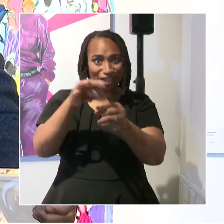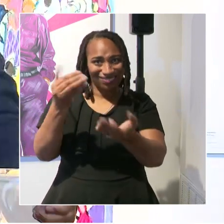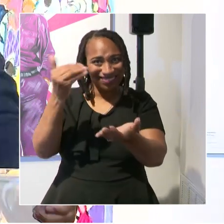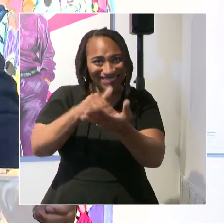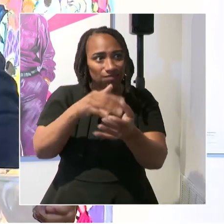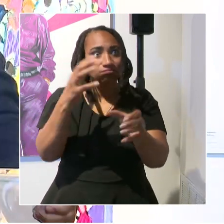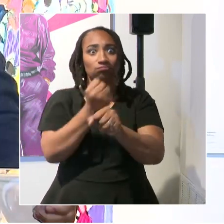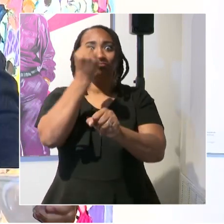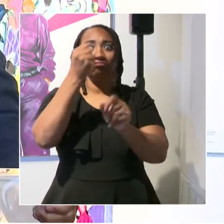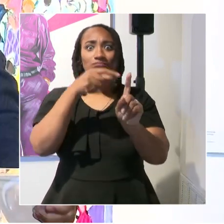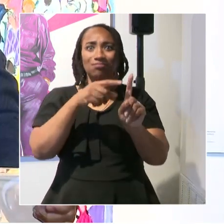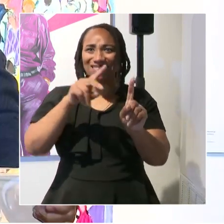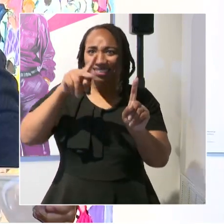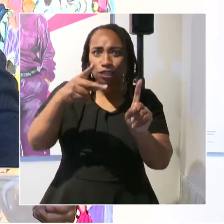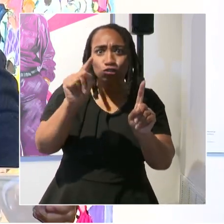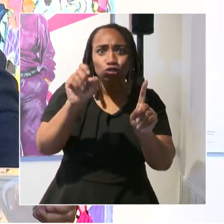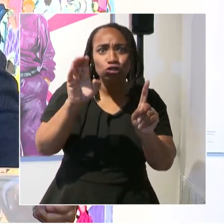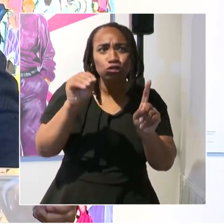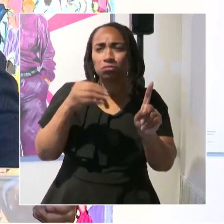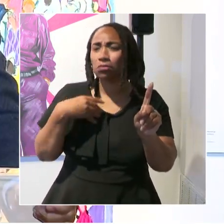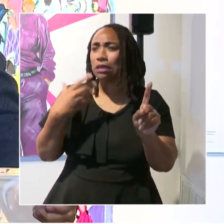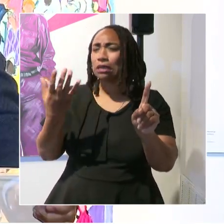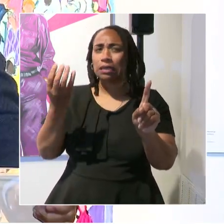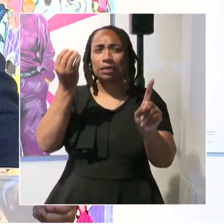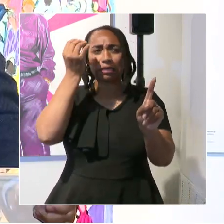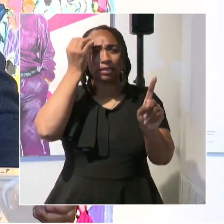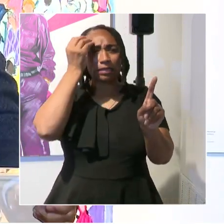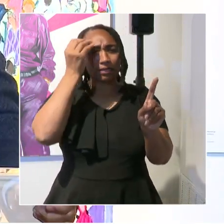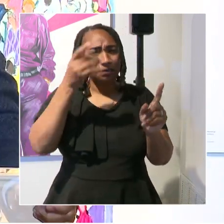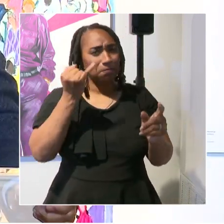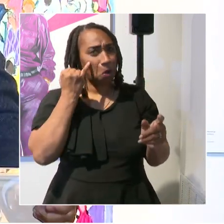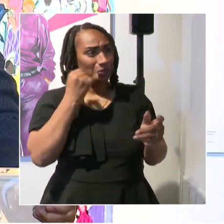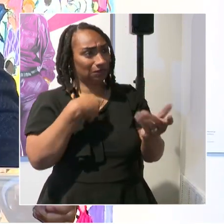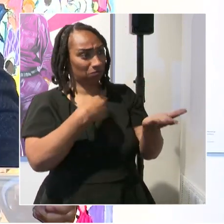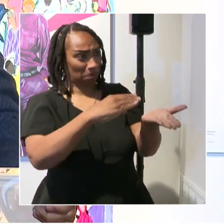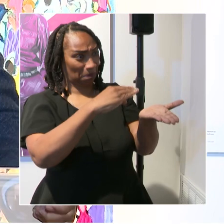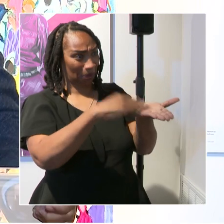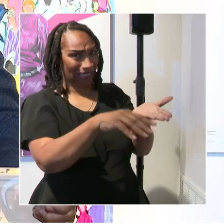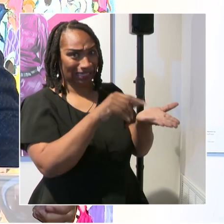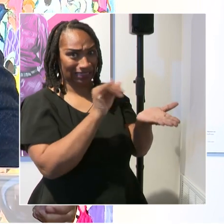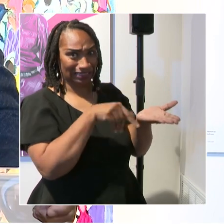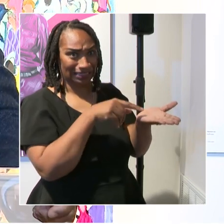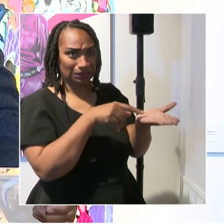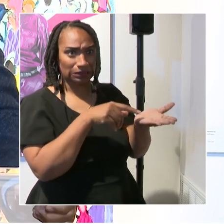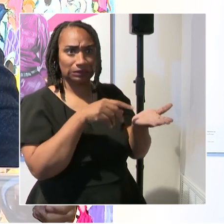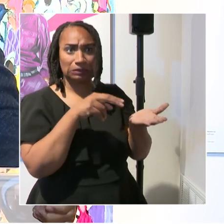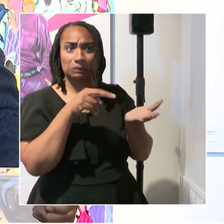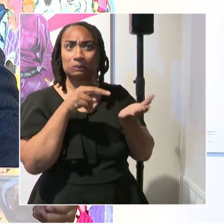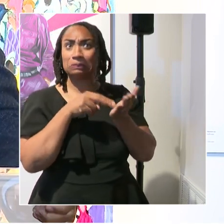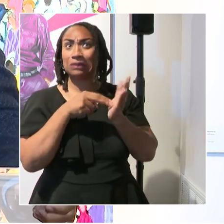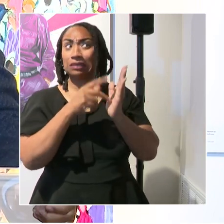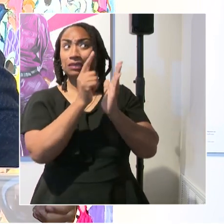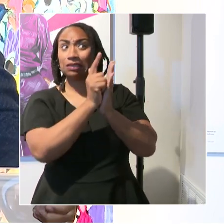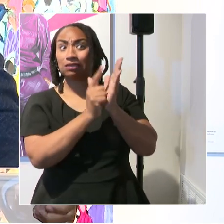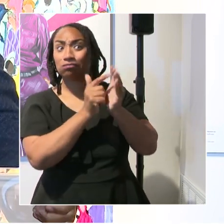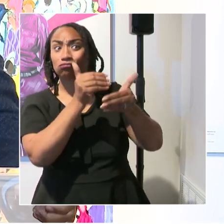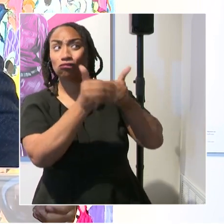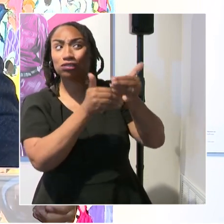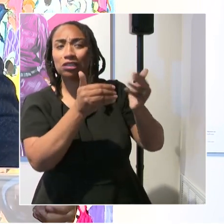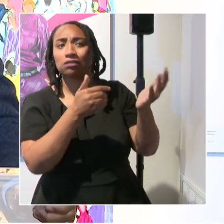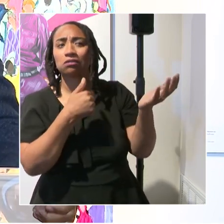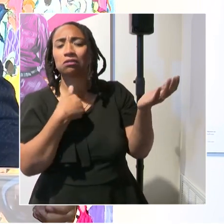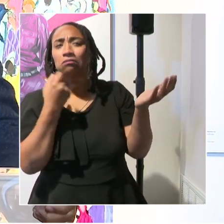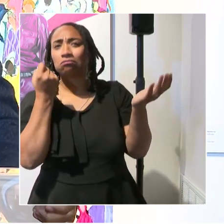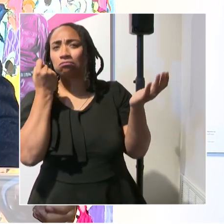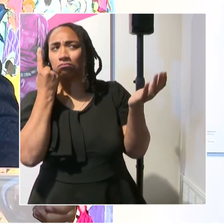January 2nd. If you were to expel him, my understanding is that his lawyers have indicated he would run in a special election and